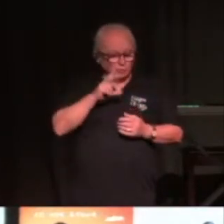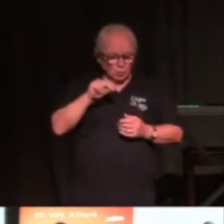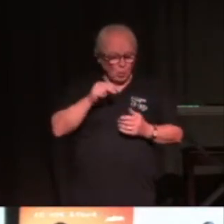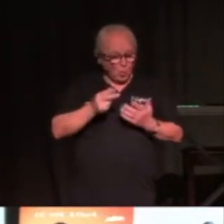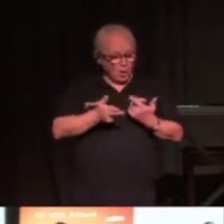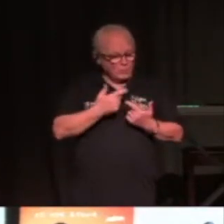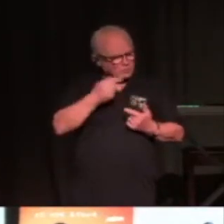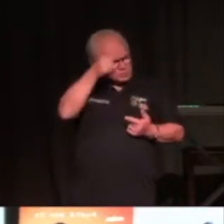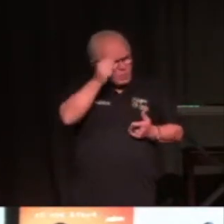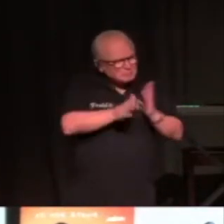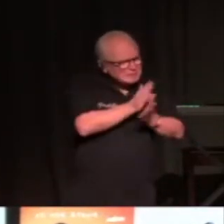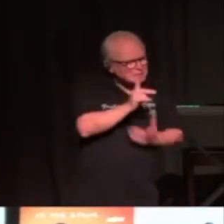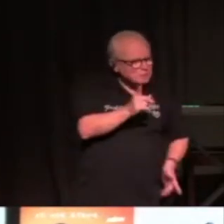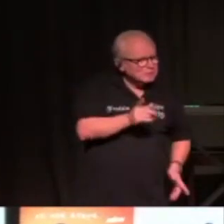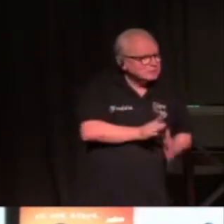Do you know what that means?